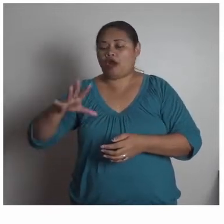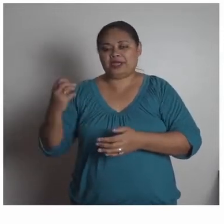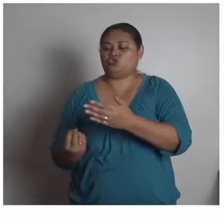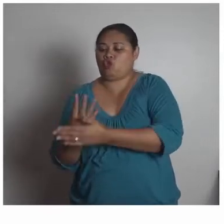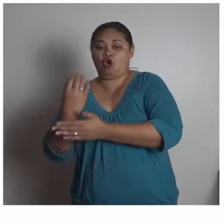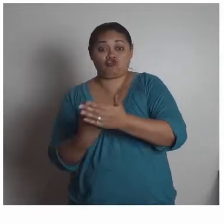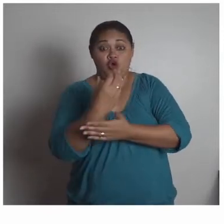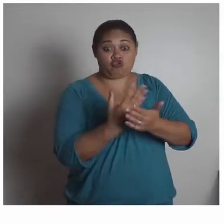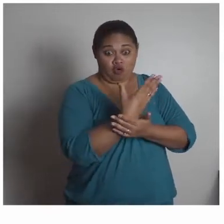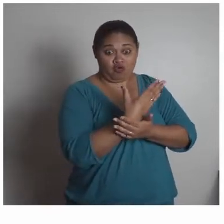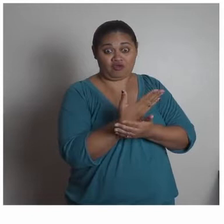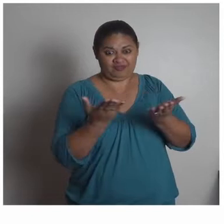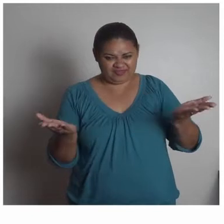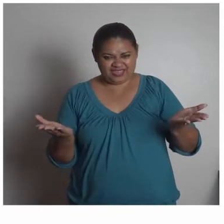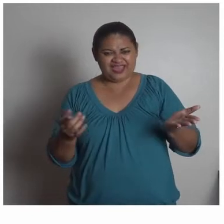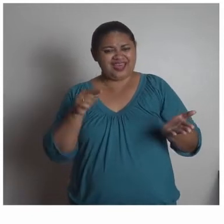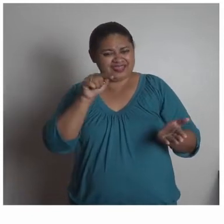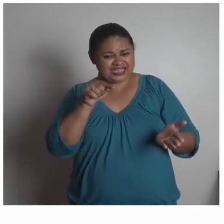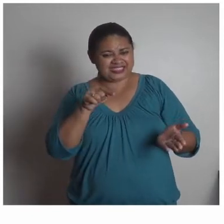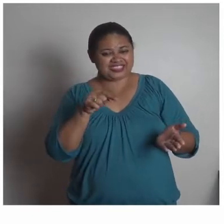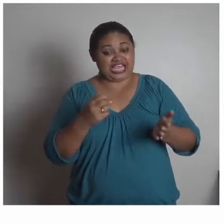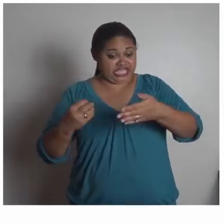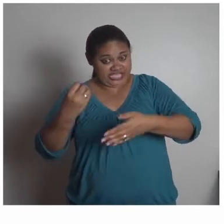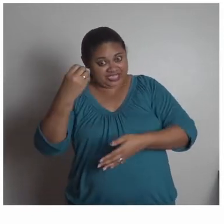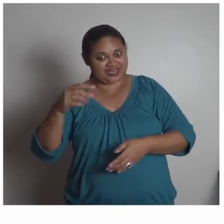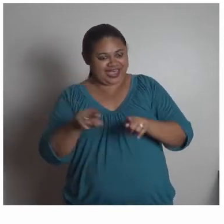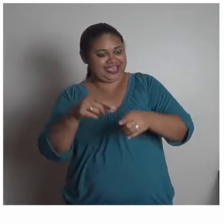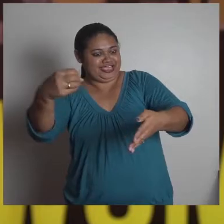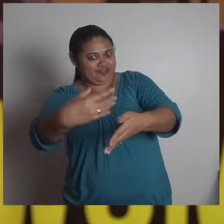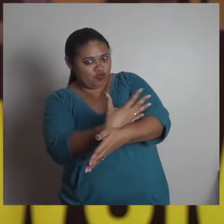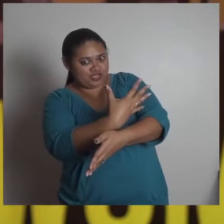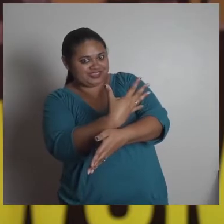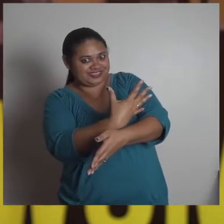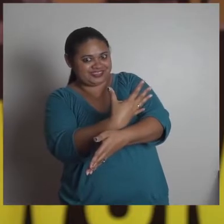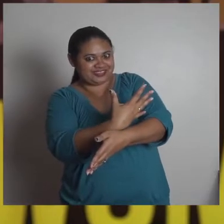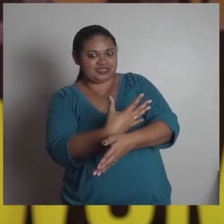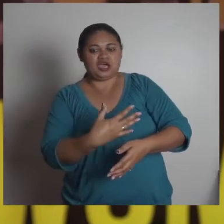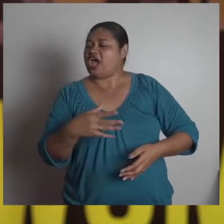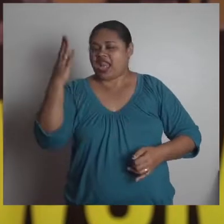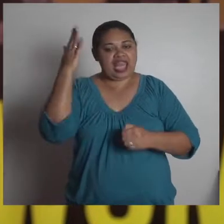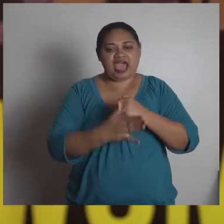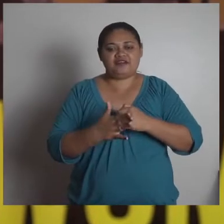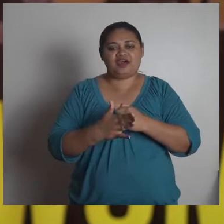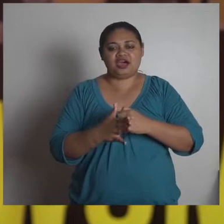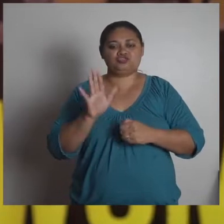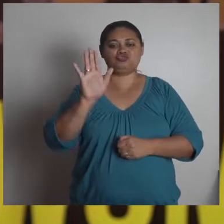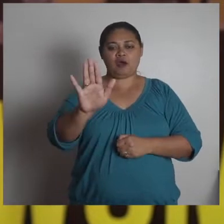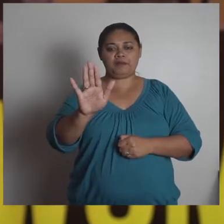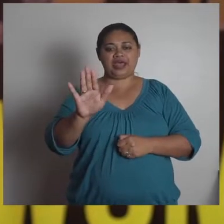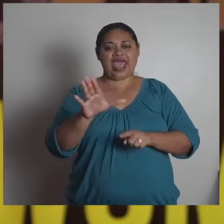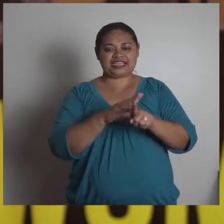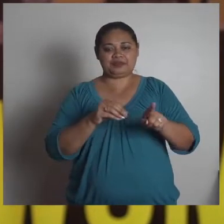in economics that everything has to grow, grow, grow, grow, grow, that's your neoliberal capitalism. That's the influence, is that we are in